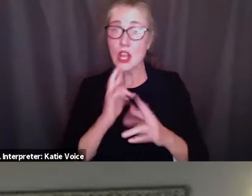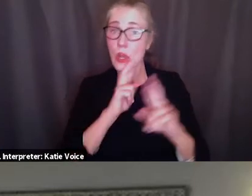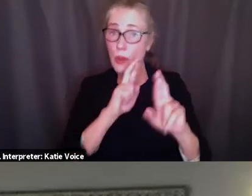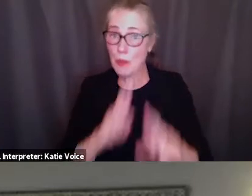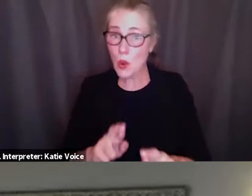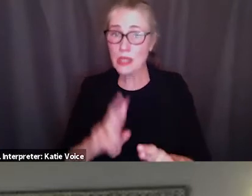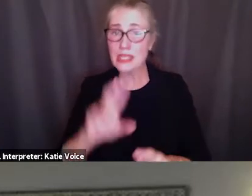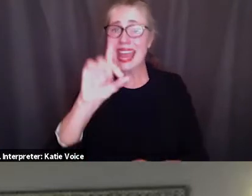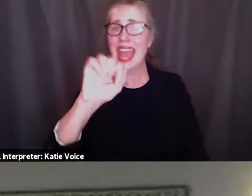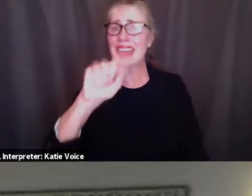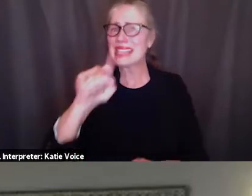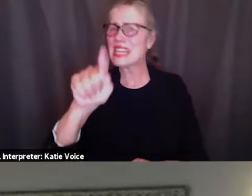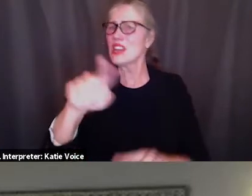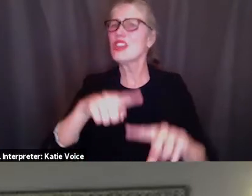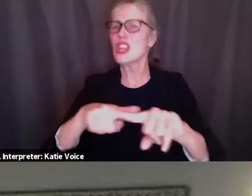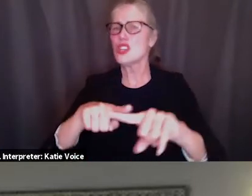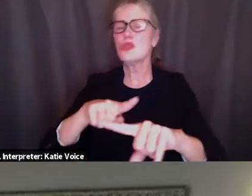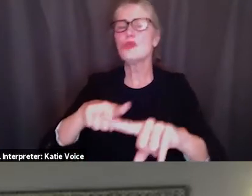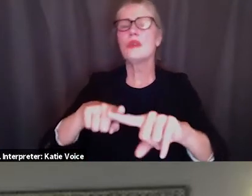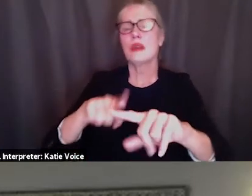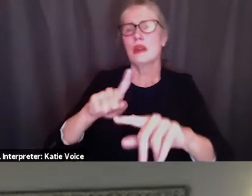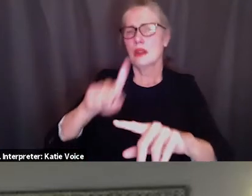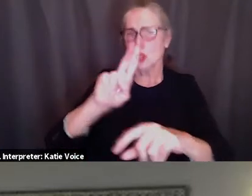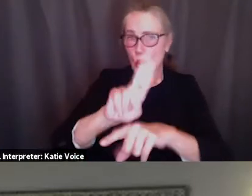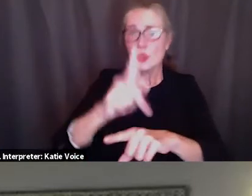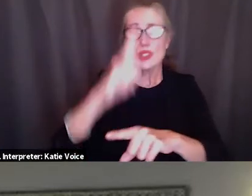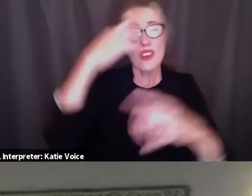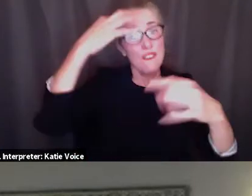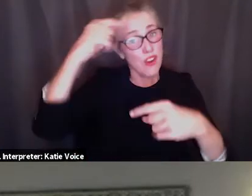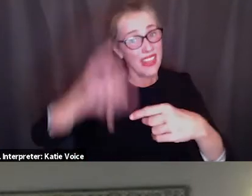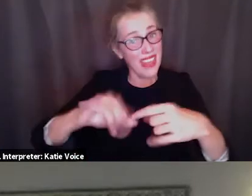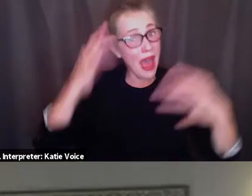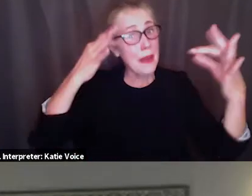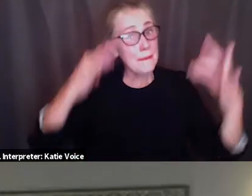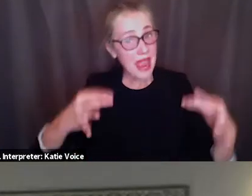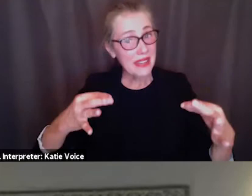basing your mandate on. Thank you.